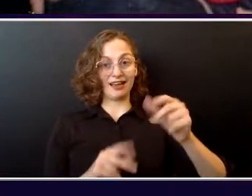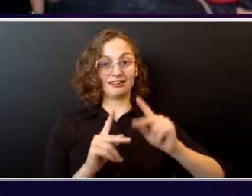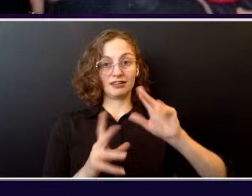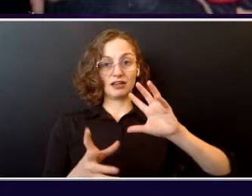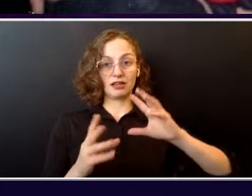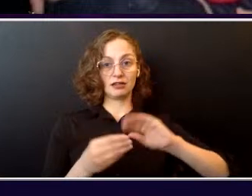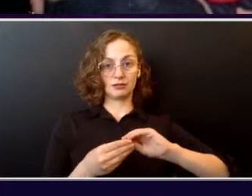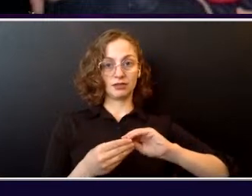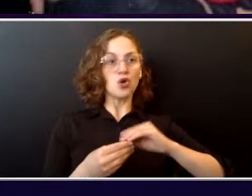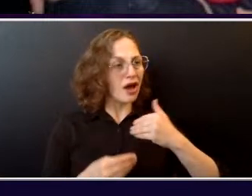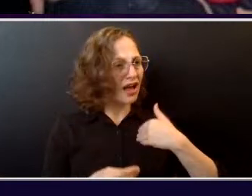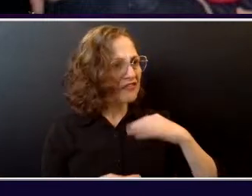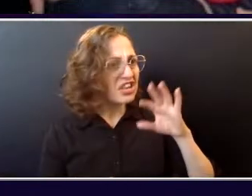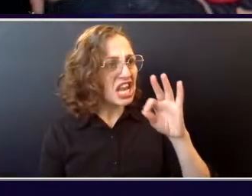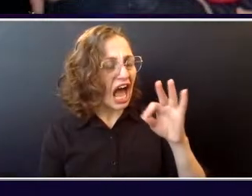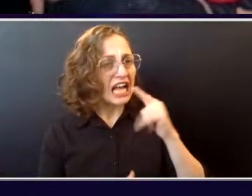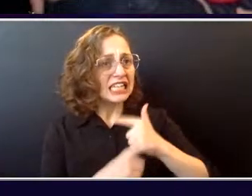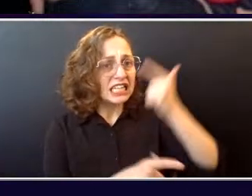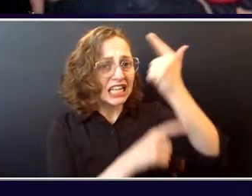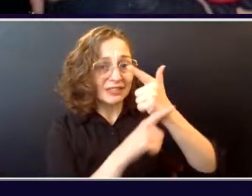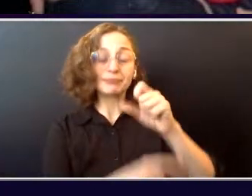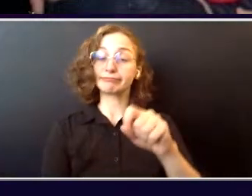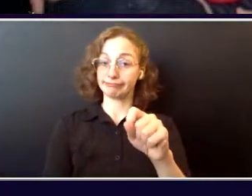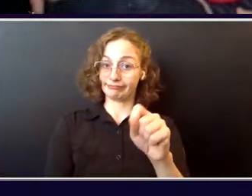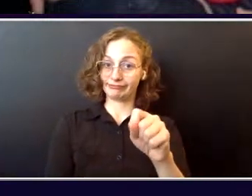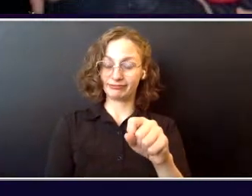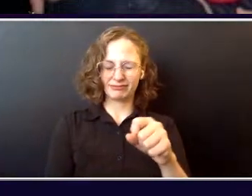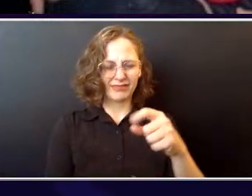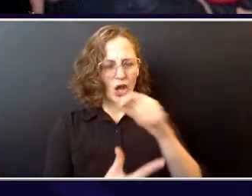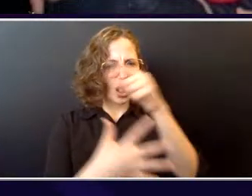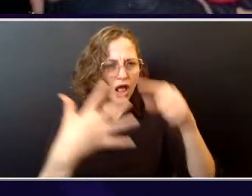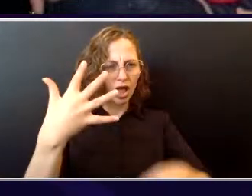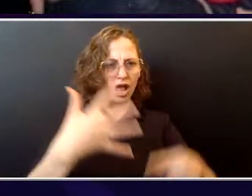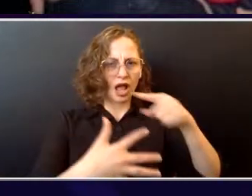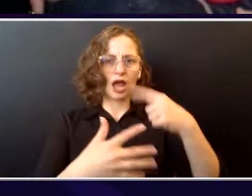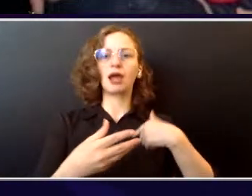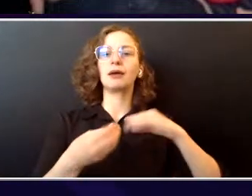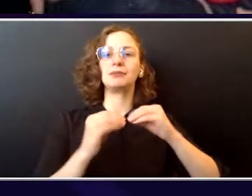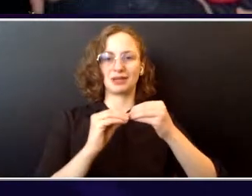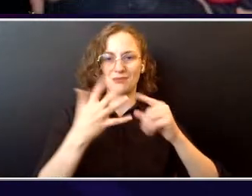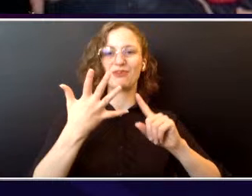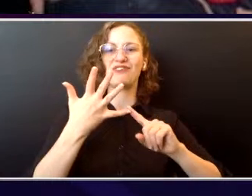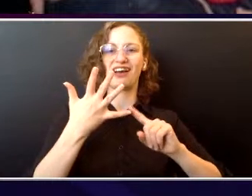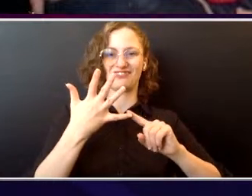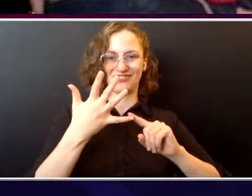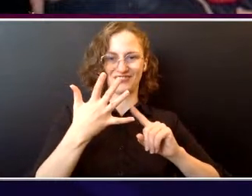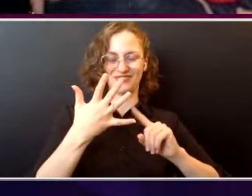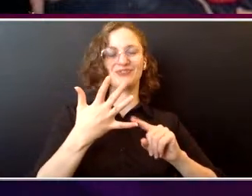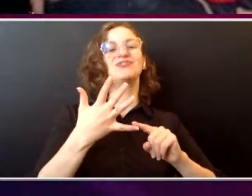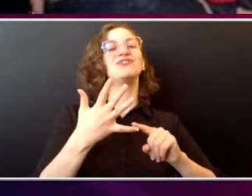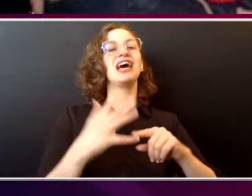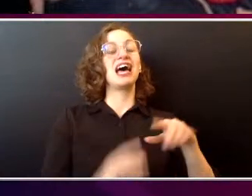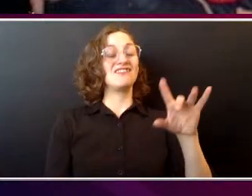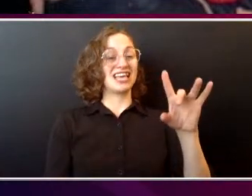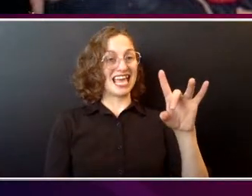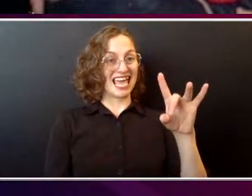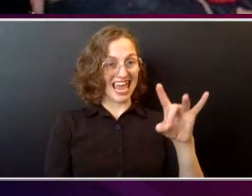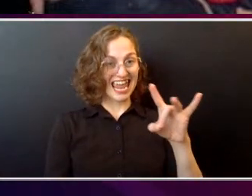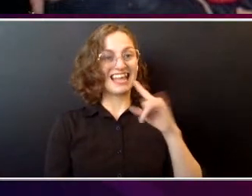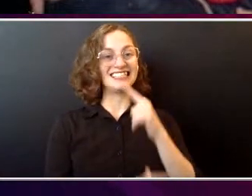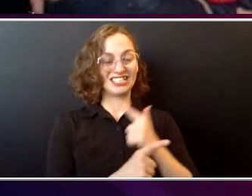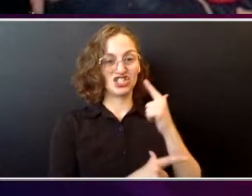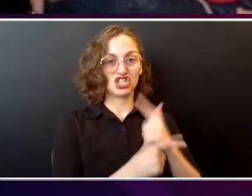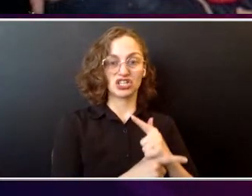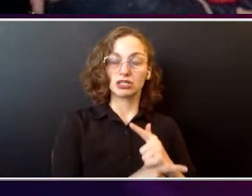Yes. Where are you in that birth order? I'm number 5. Right in the middle. And I had 8 sisters. Whoa!